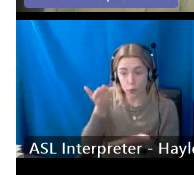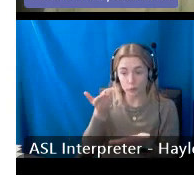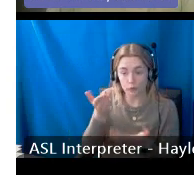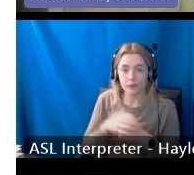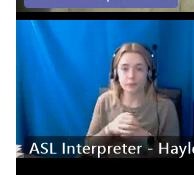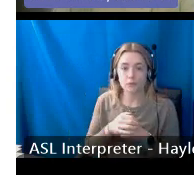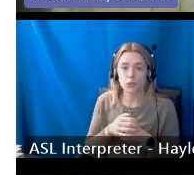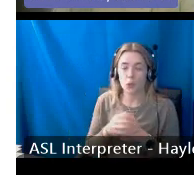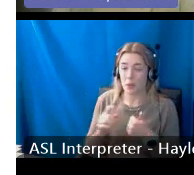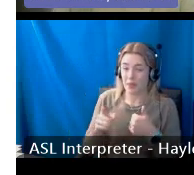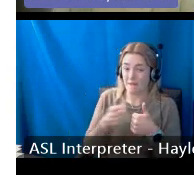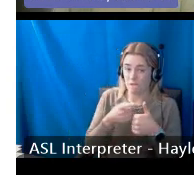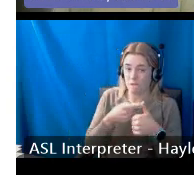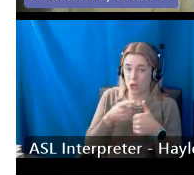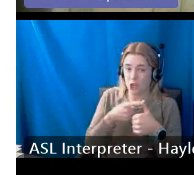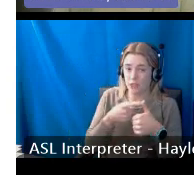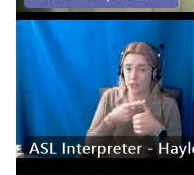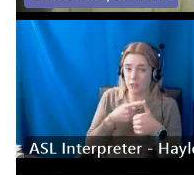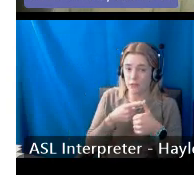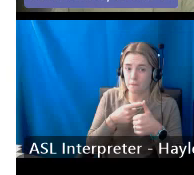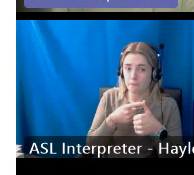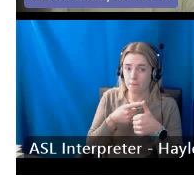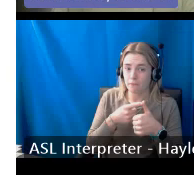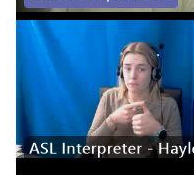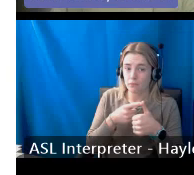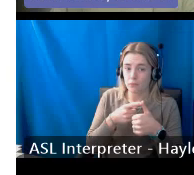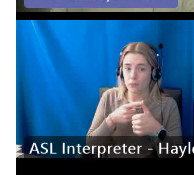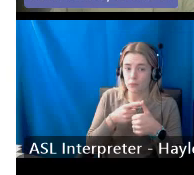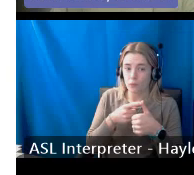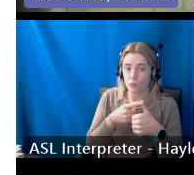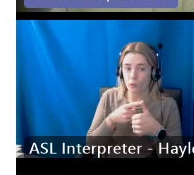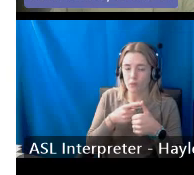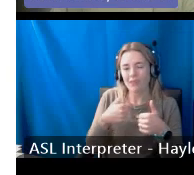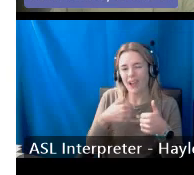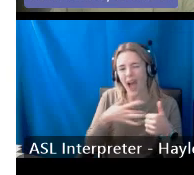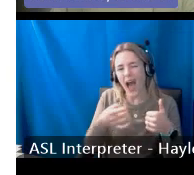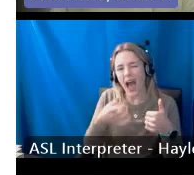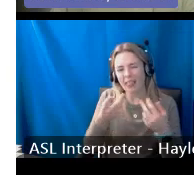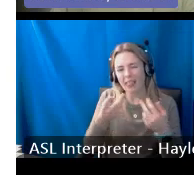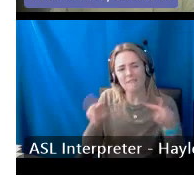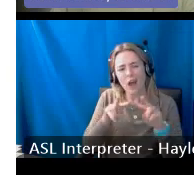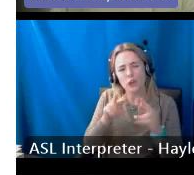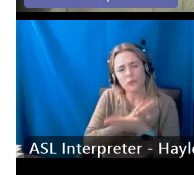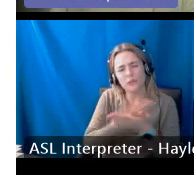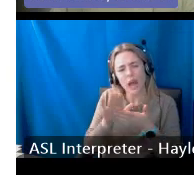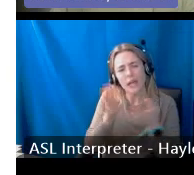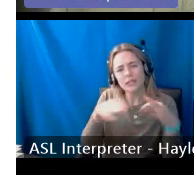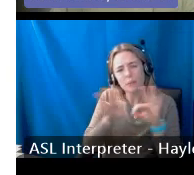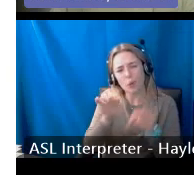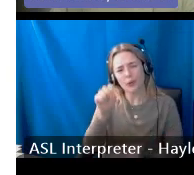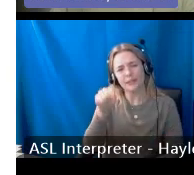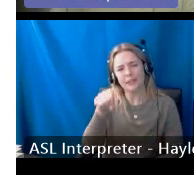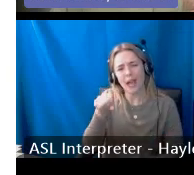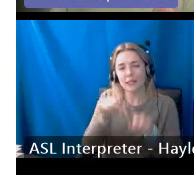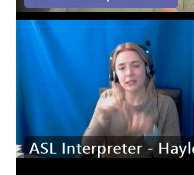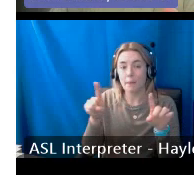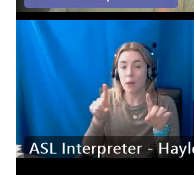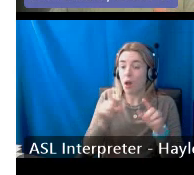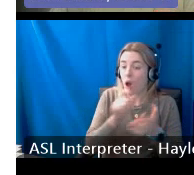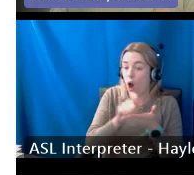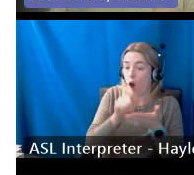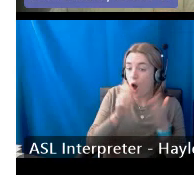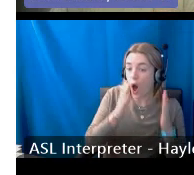be the most important on this slide. Even though I like value, I think value is important, but looking at what